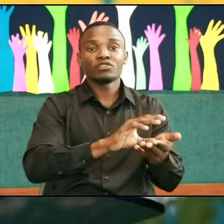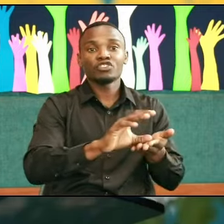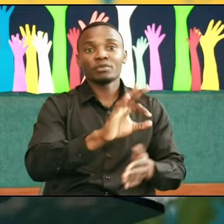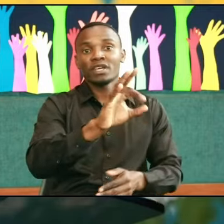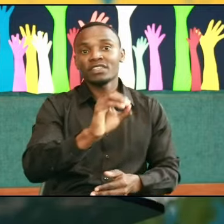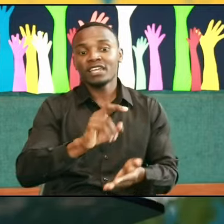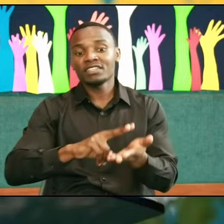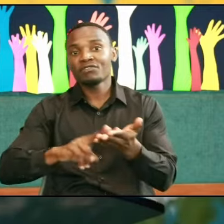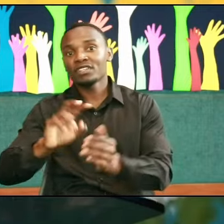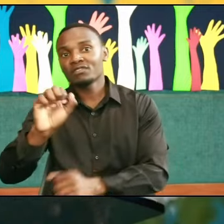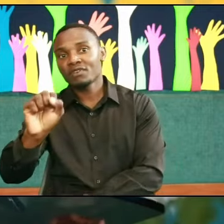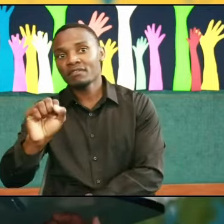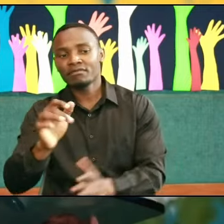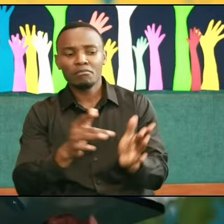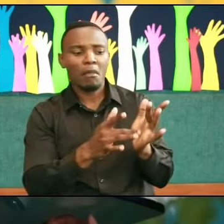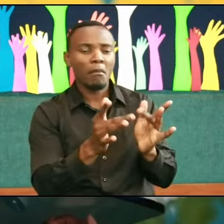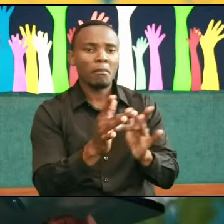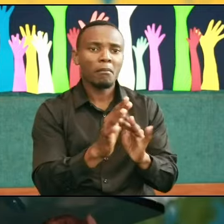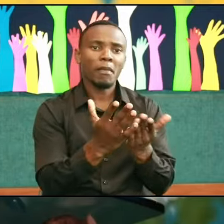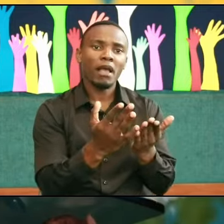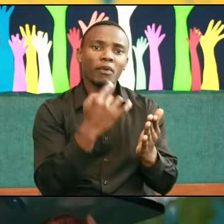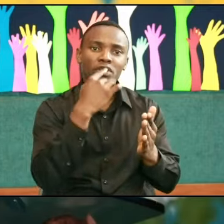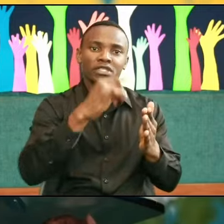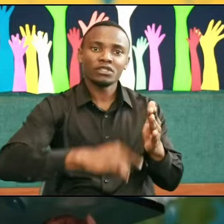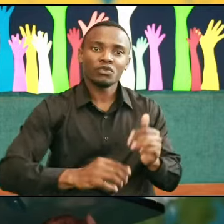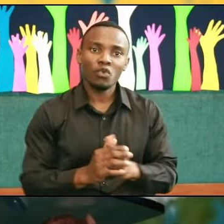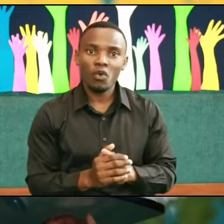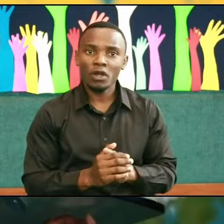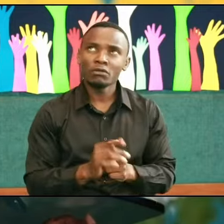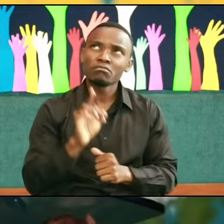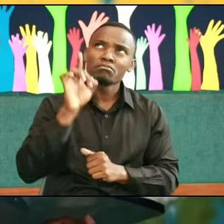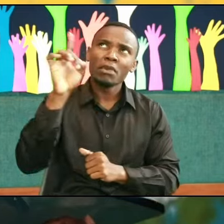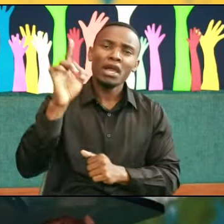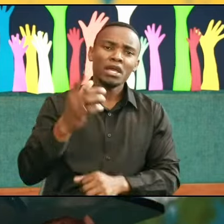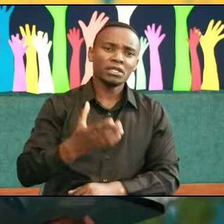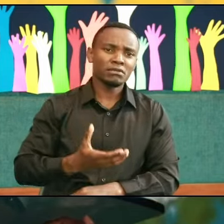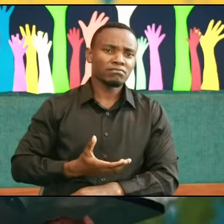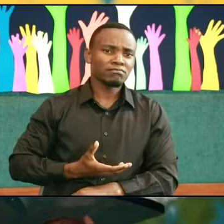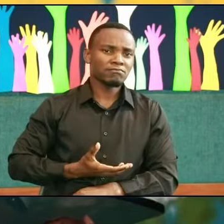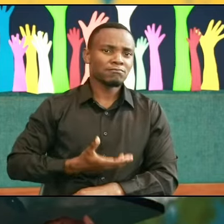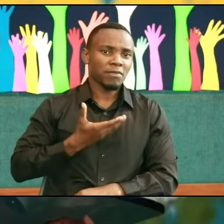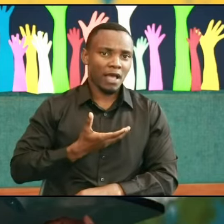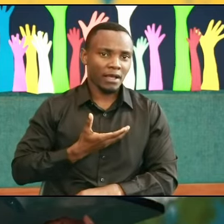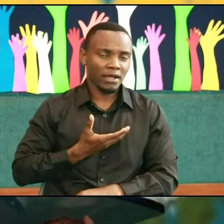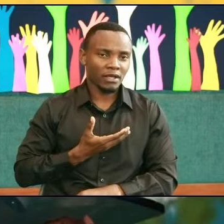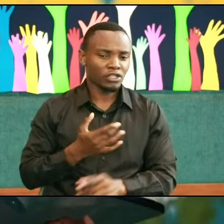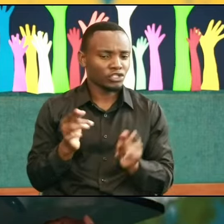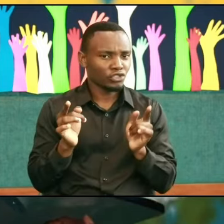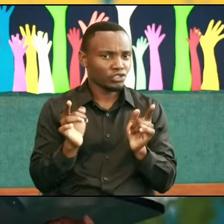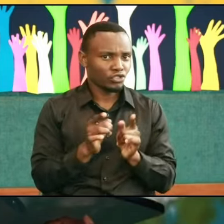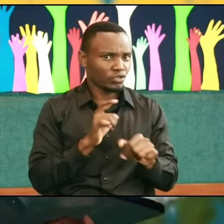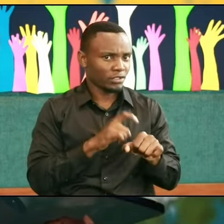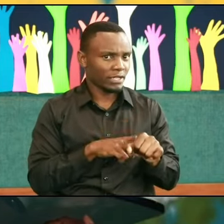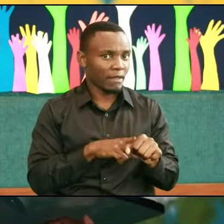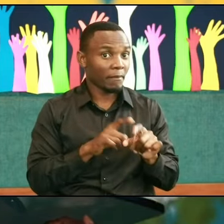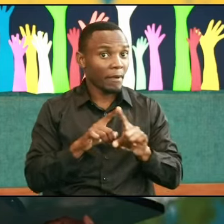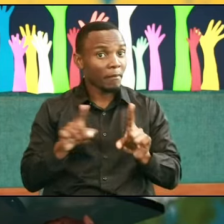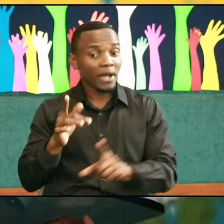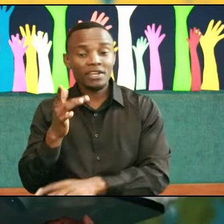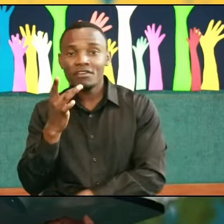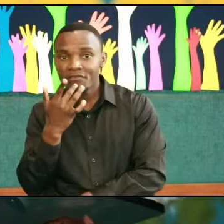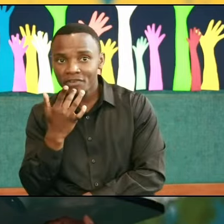the Bible says, for his anger is but for a moment. His favor is for what?